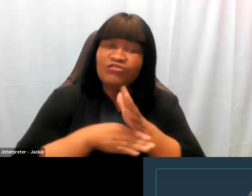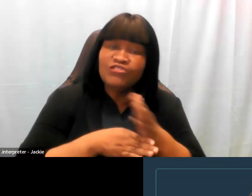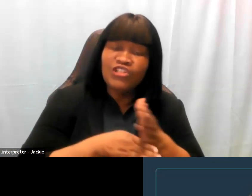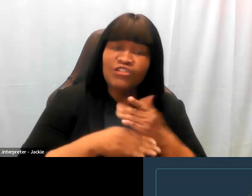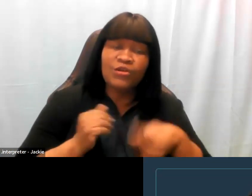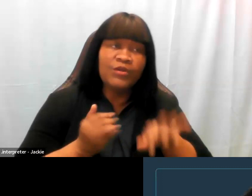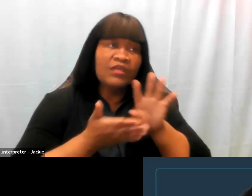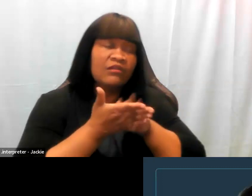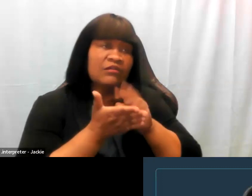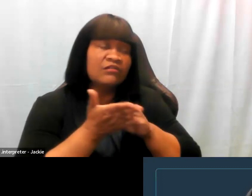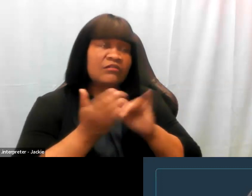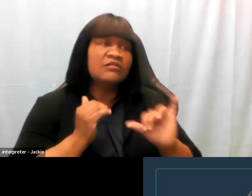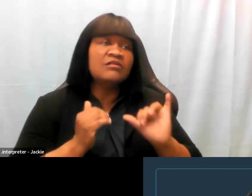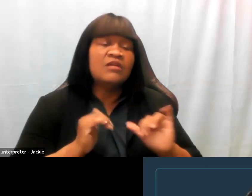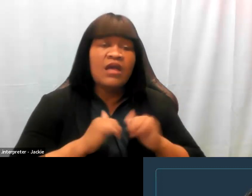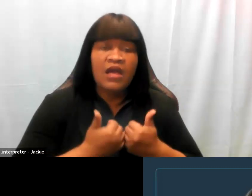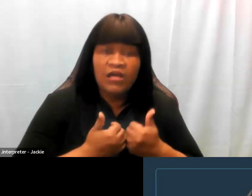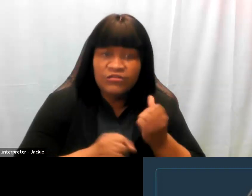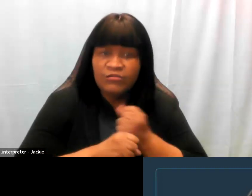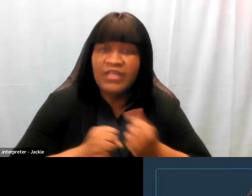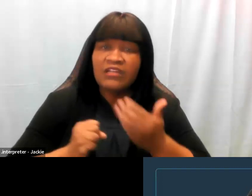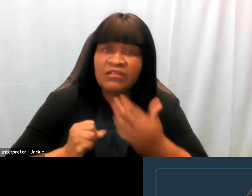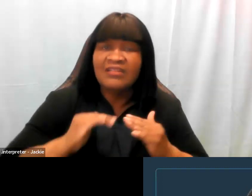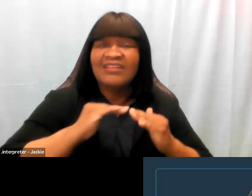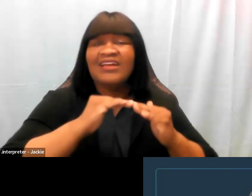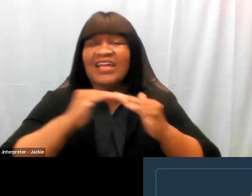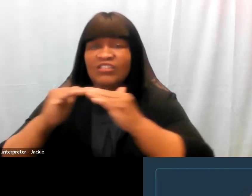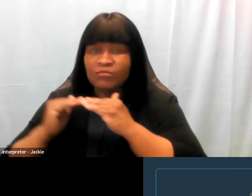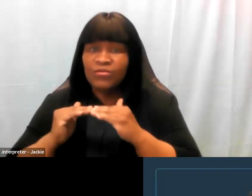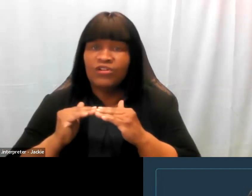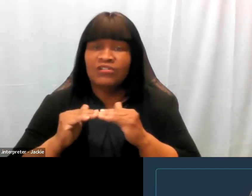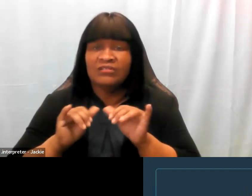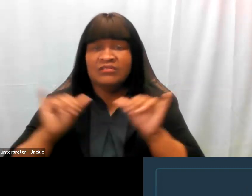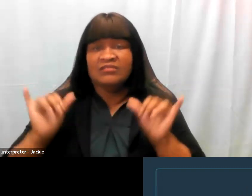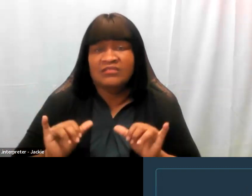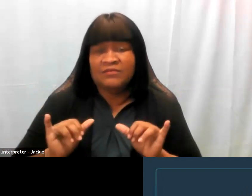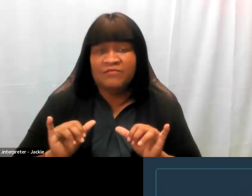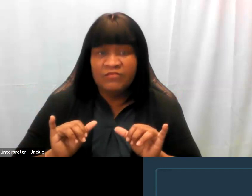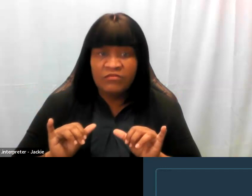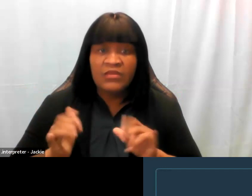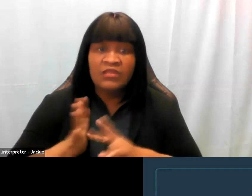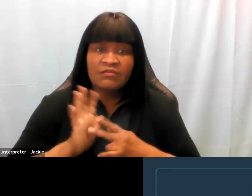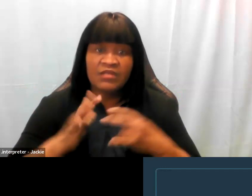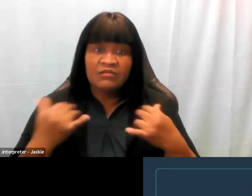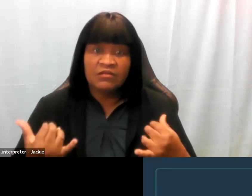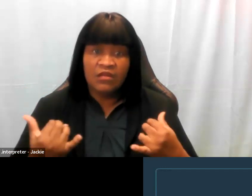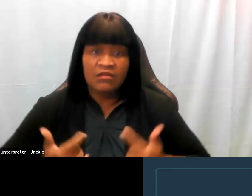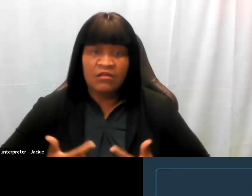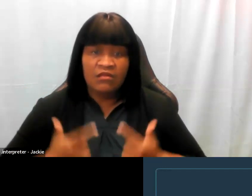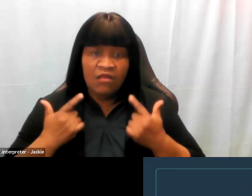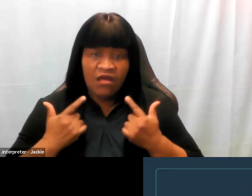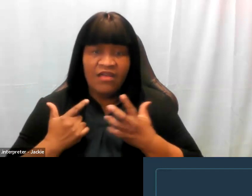informed on how to build out a strong, equitable, and just system. But 988 is officially live and